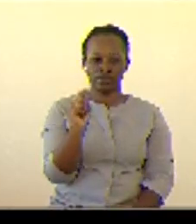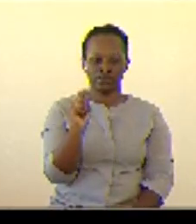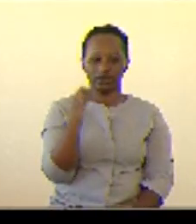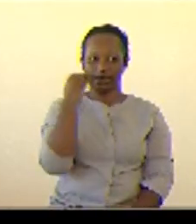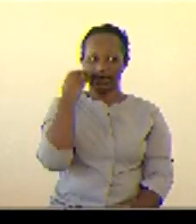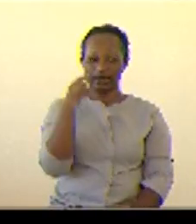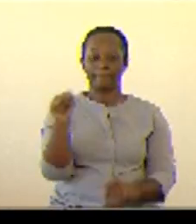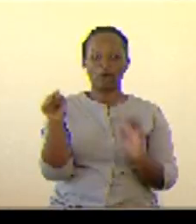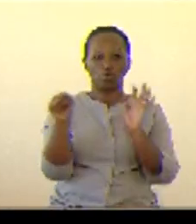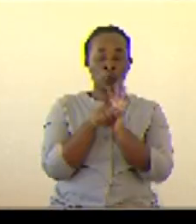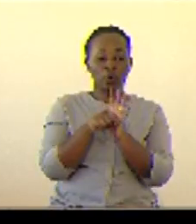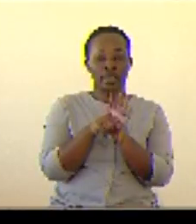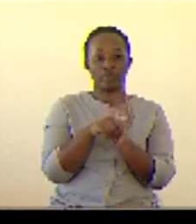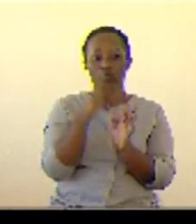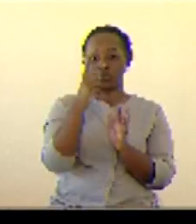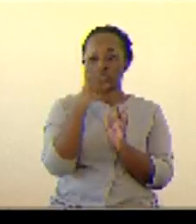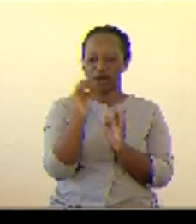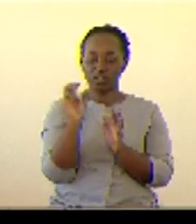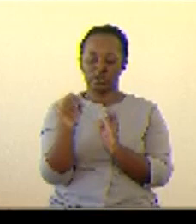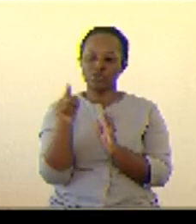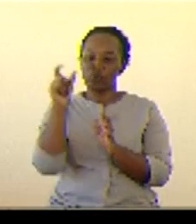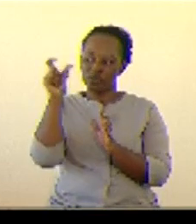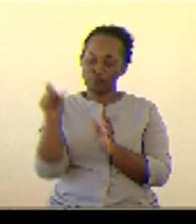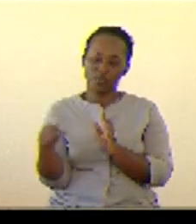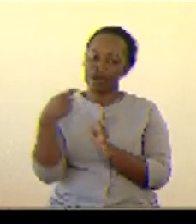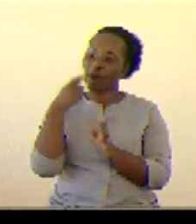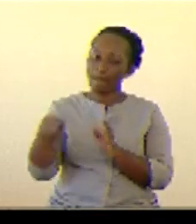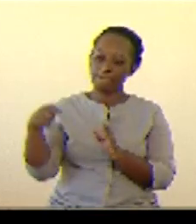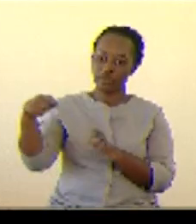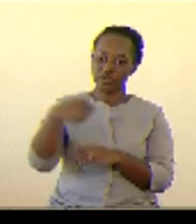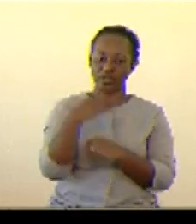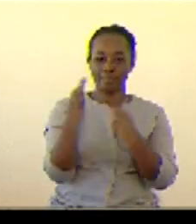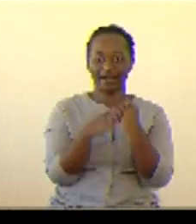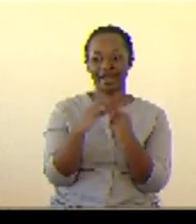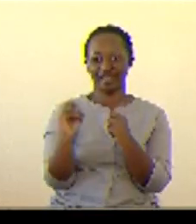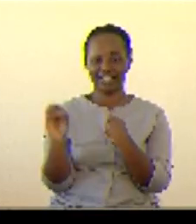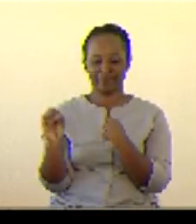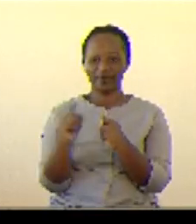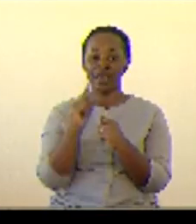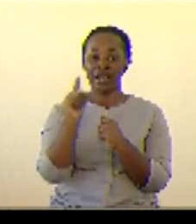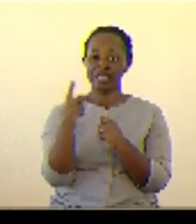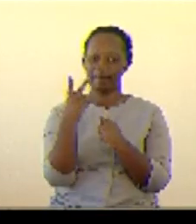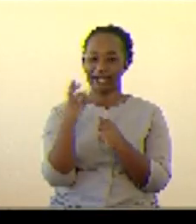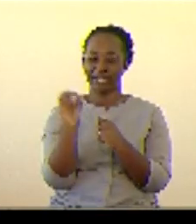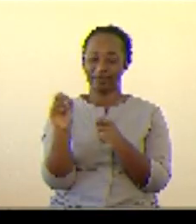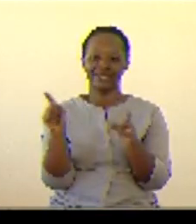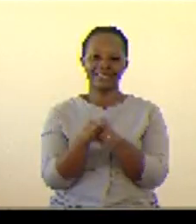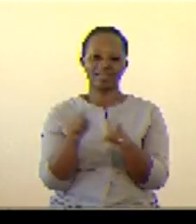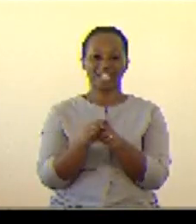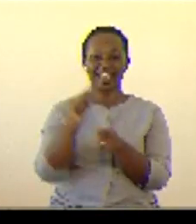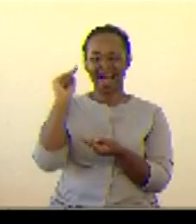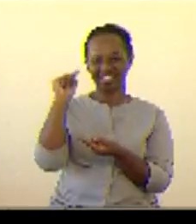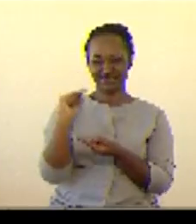or reduce for him 200, it means he will pay you 800. So the 200 is a discount.